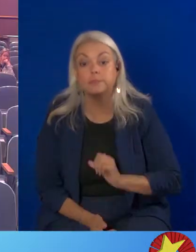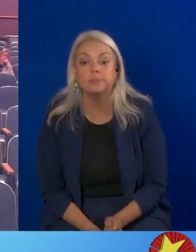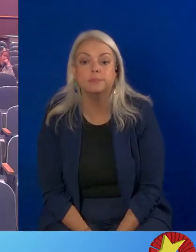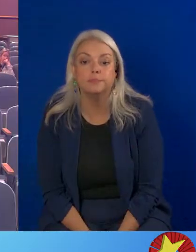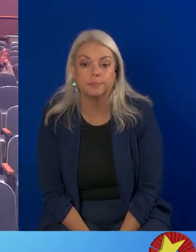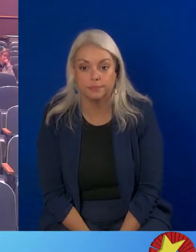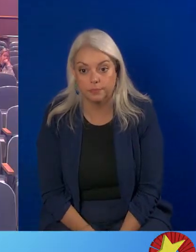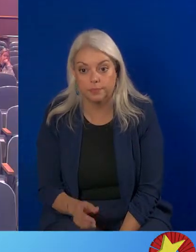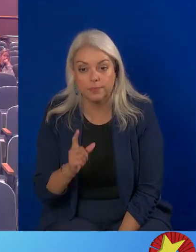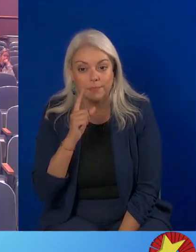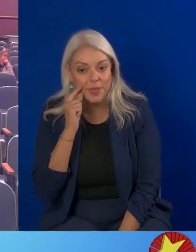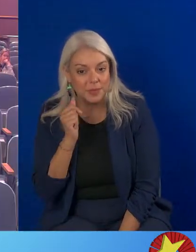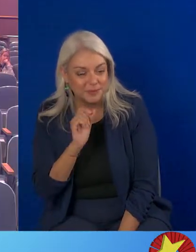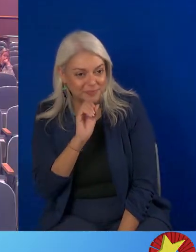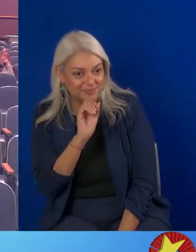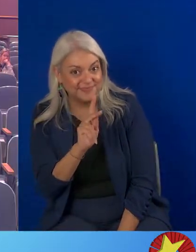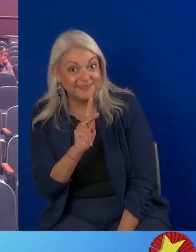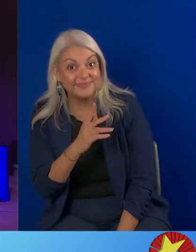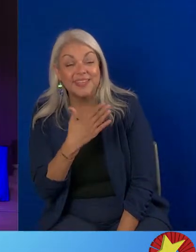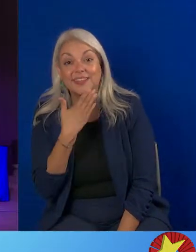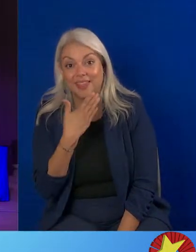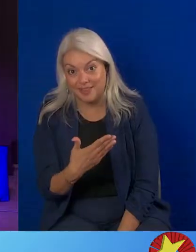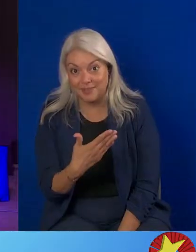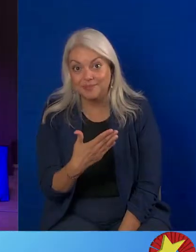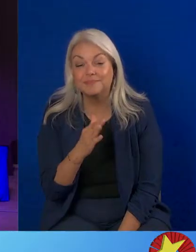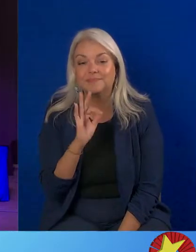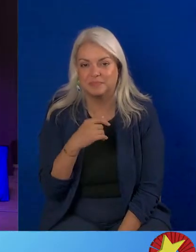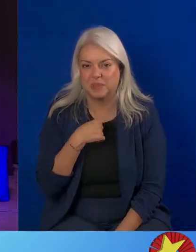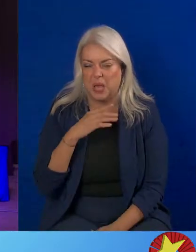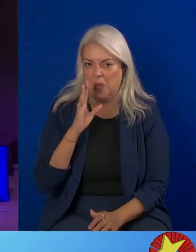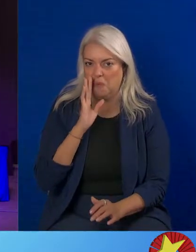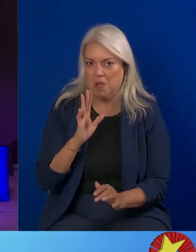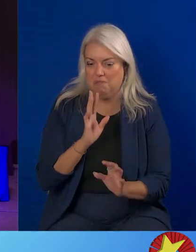Okay, thank you. So this bill, can I reword that?